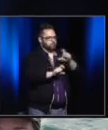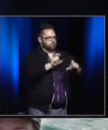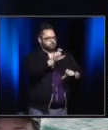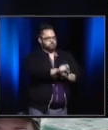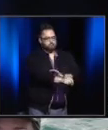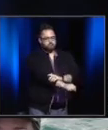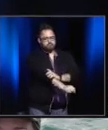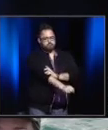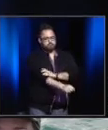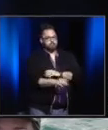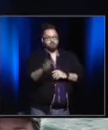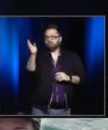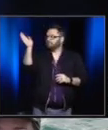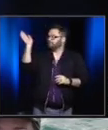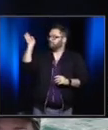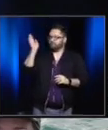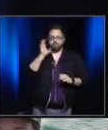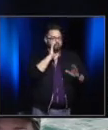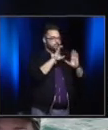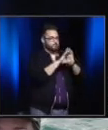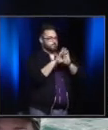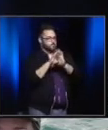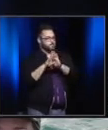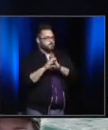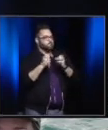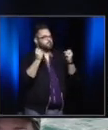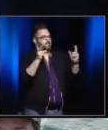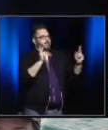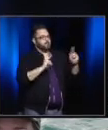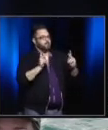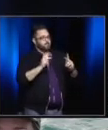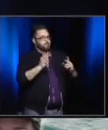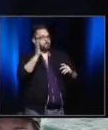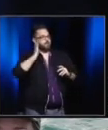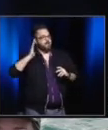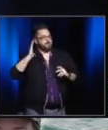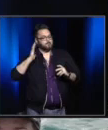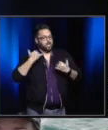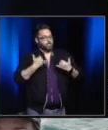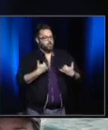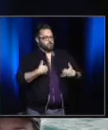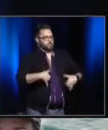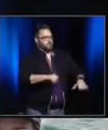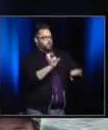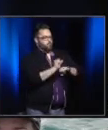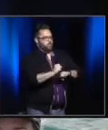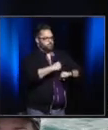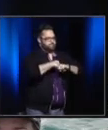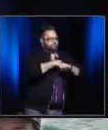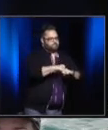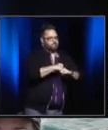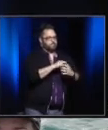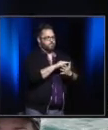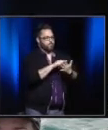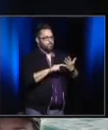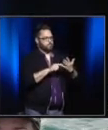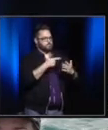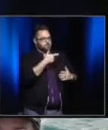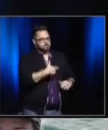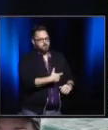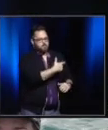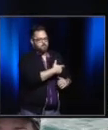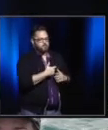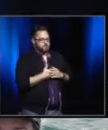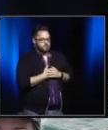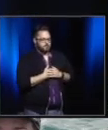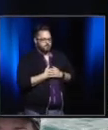Many of the faces here are the hardworking people, past and current, working for these dolphins. There's a lot of edited highlights